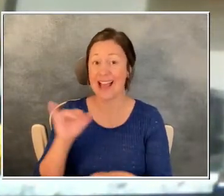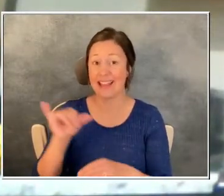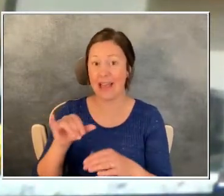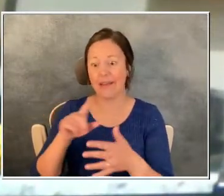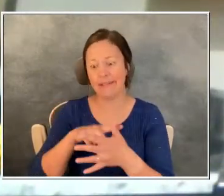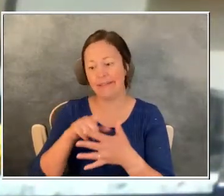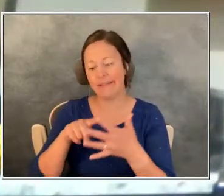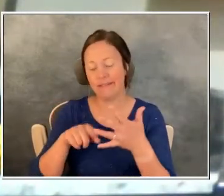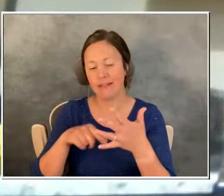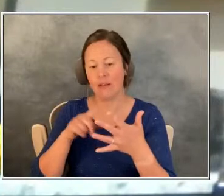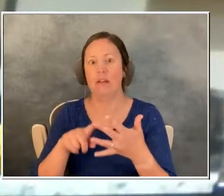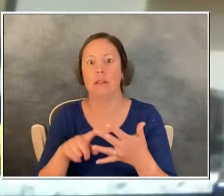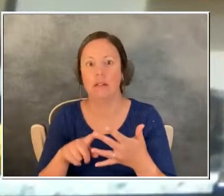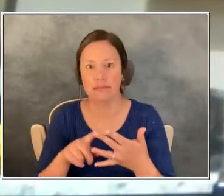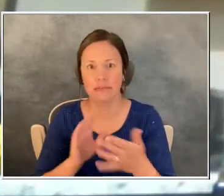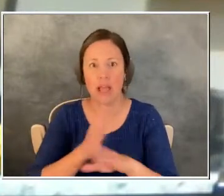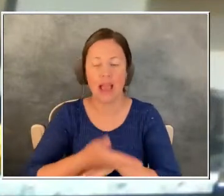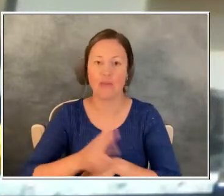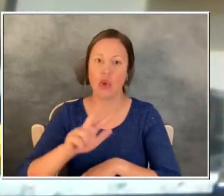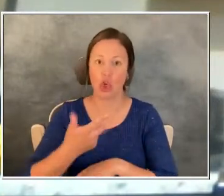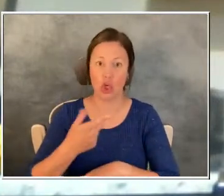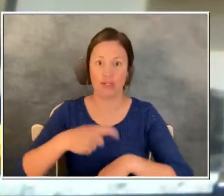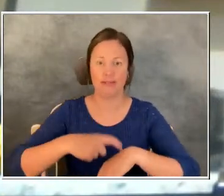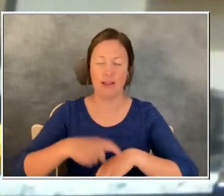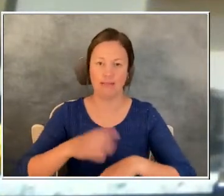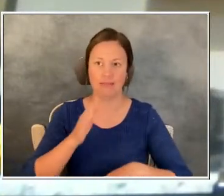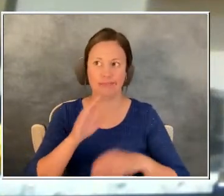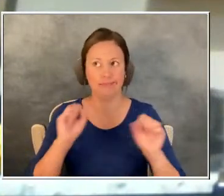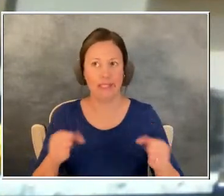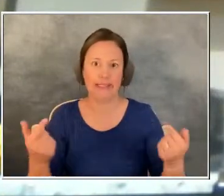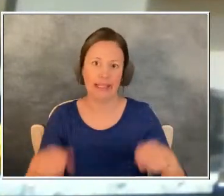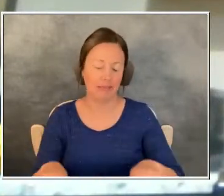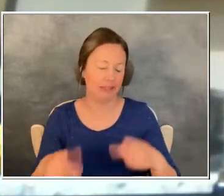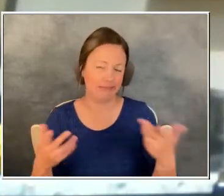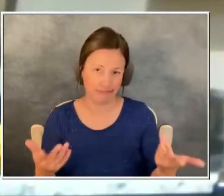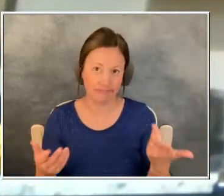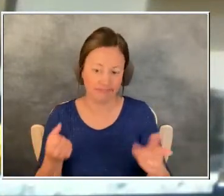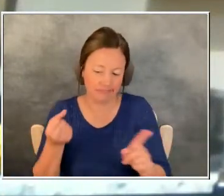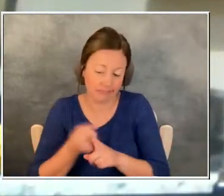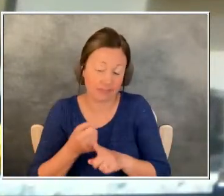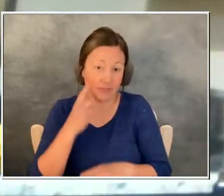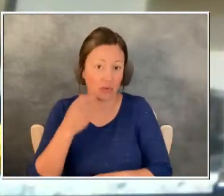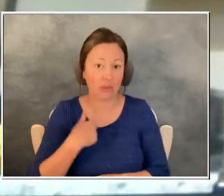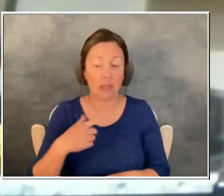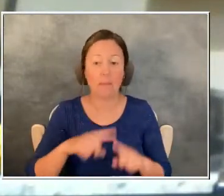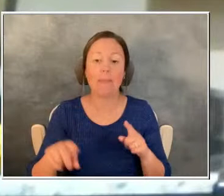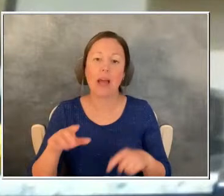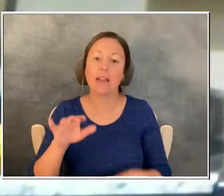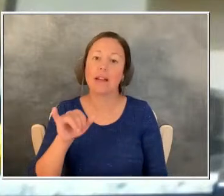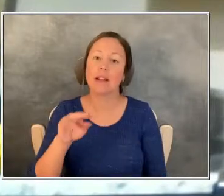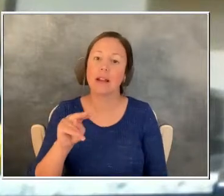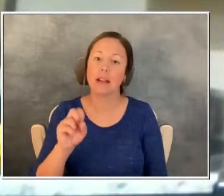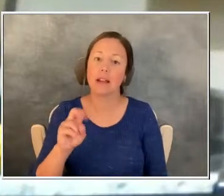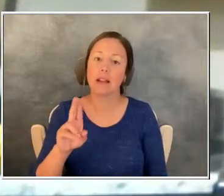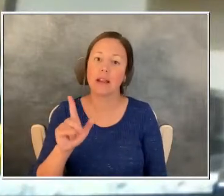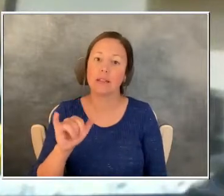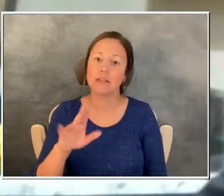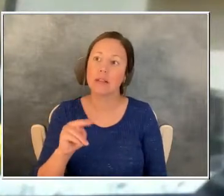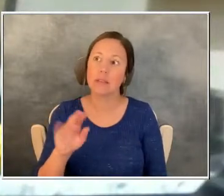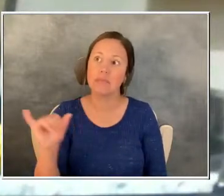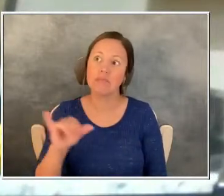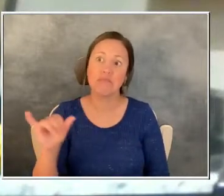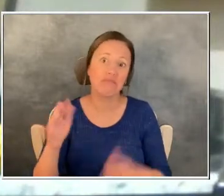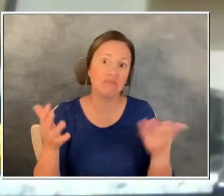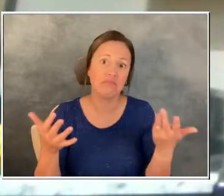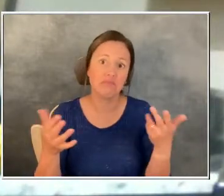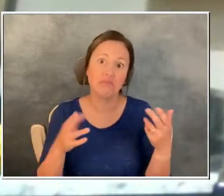this can happen after the 3rd treatment, and it just did. But I'm on insulin, just kind of like a normal person.